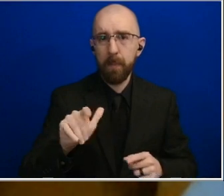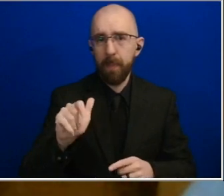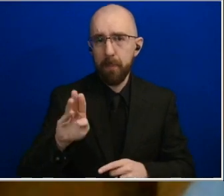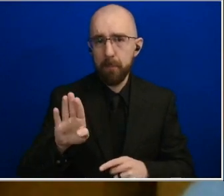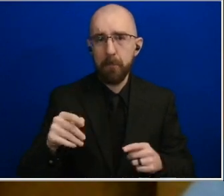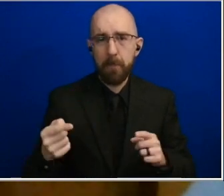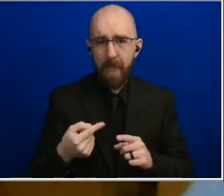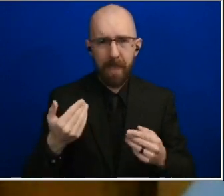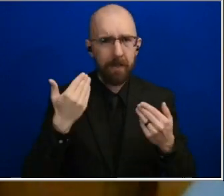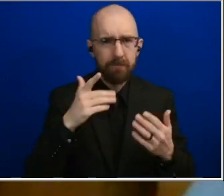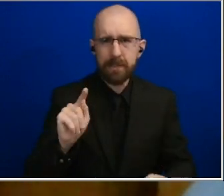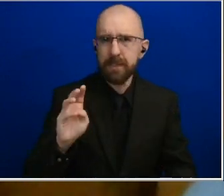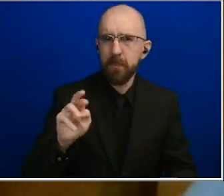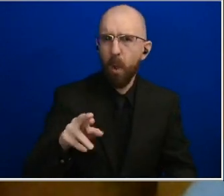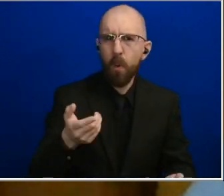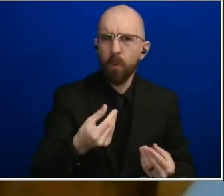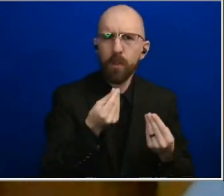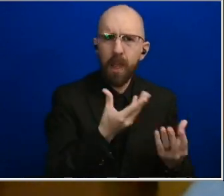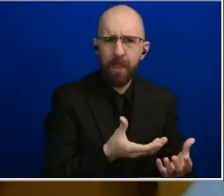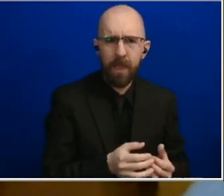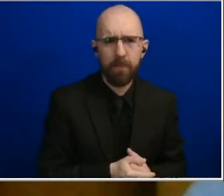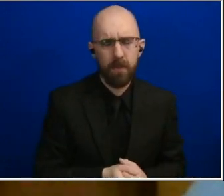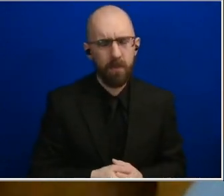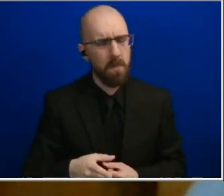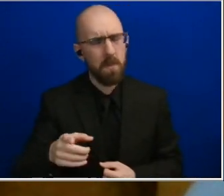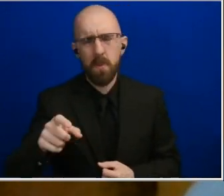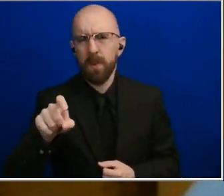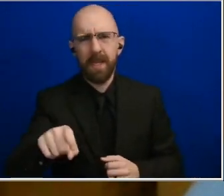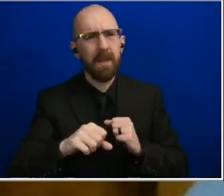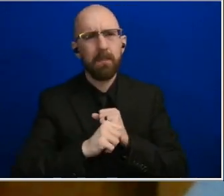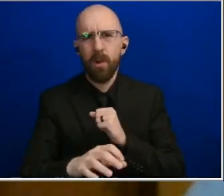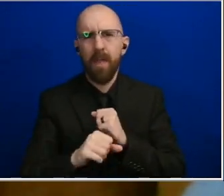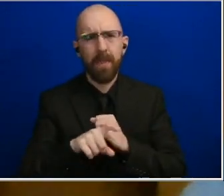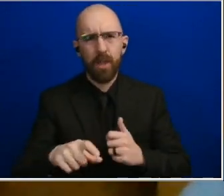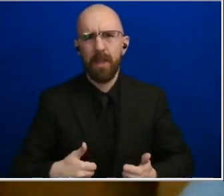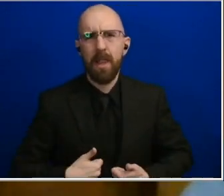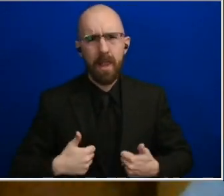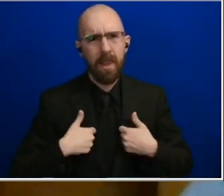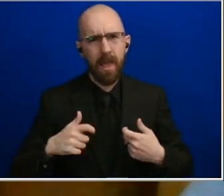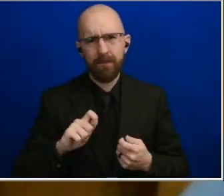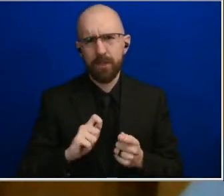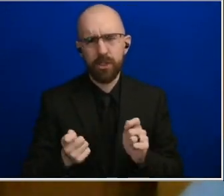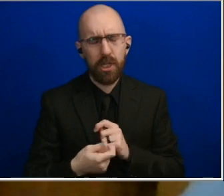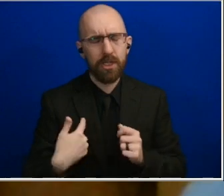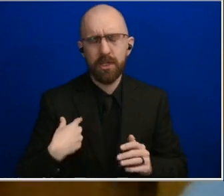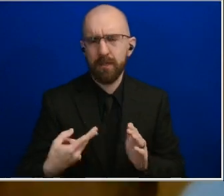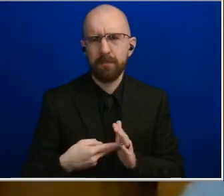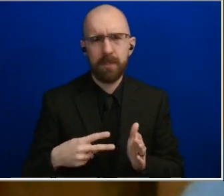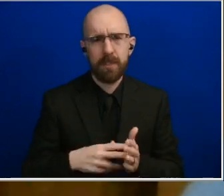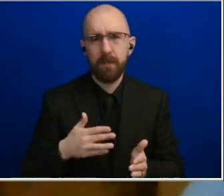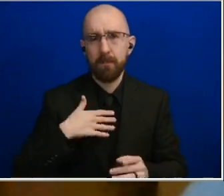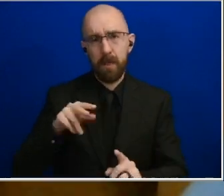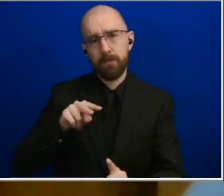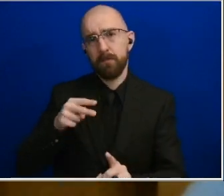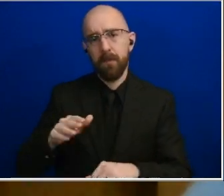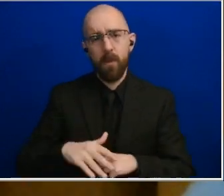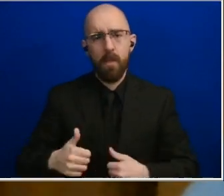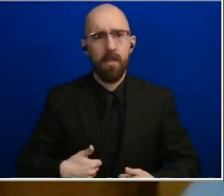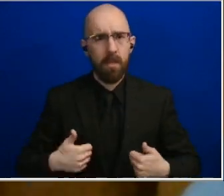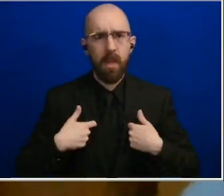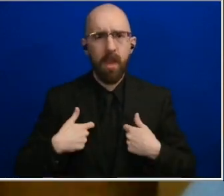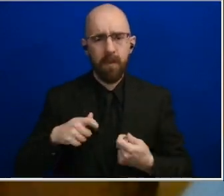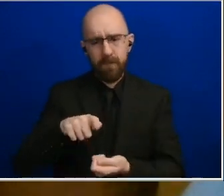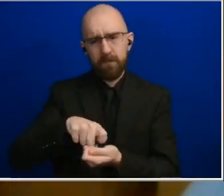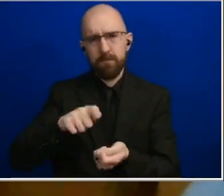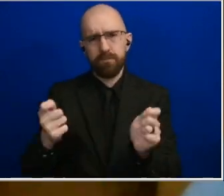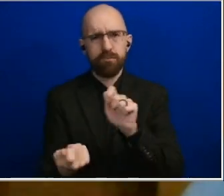Oh, it needs to be put out there. This is so life-changing. I mean, my outlook on life has just changed 100%